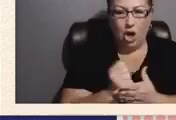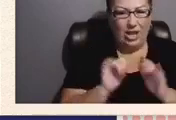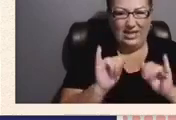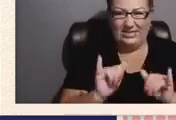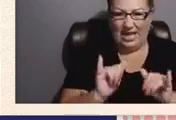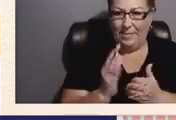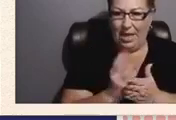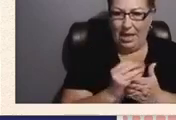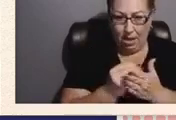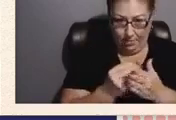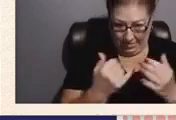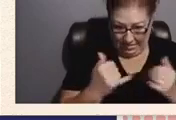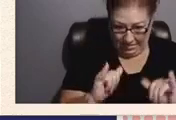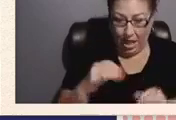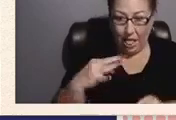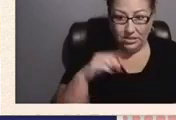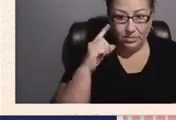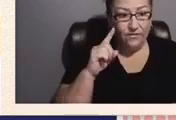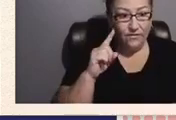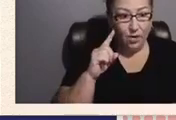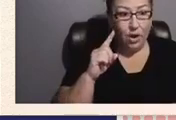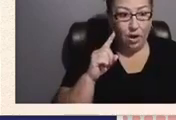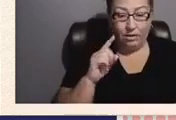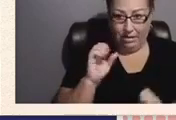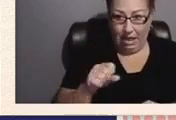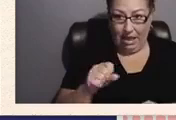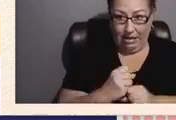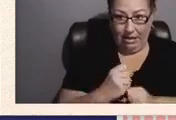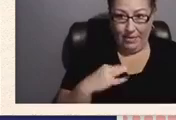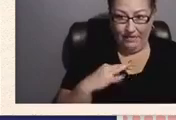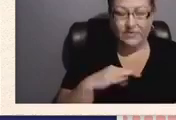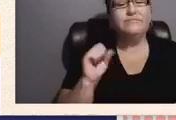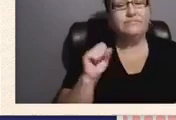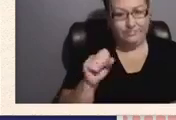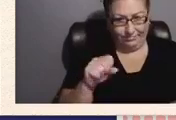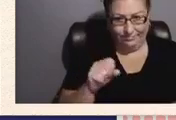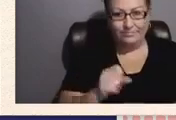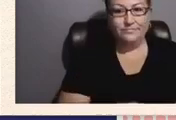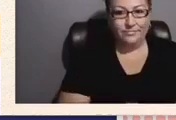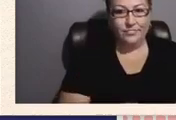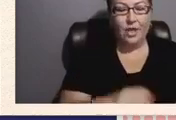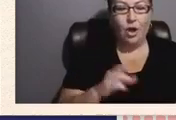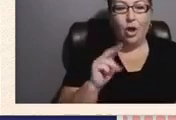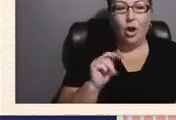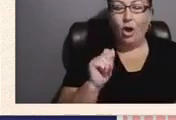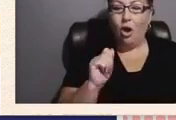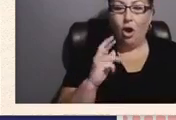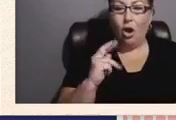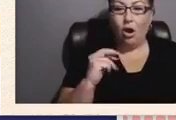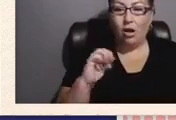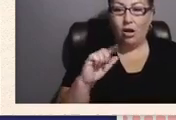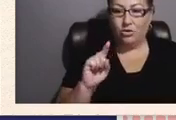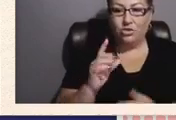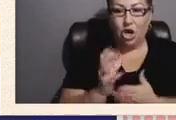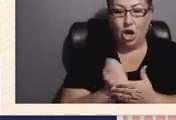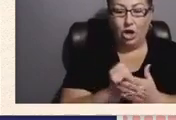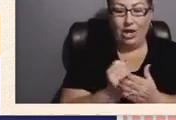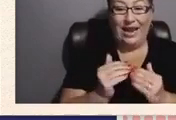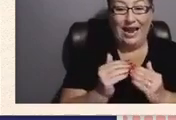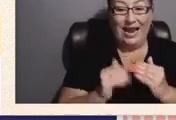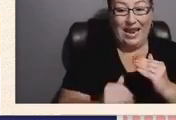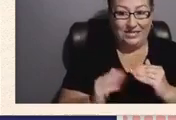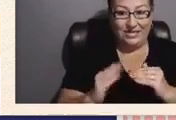be eligible for benefits? Yes, he would. Arnold's basically earning less than SGA. Now,